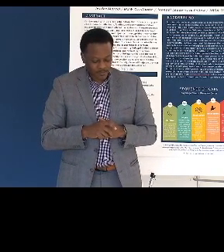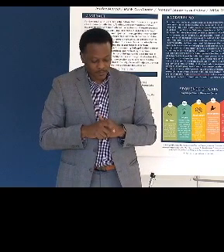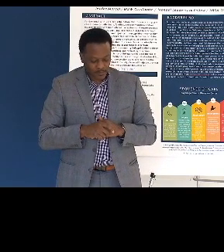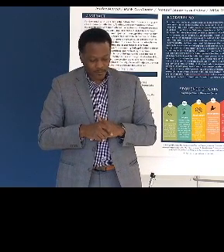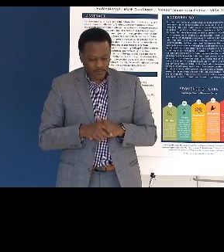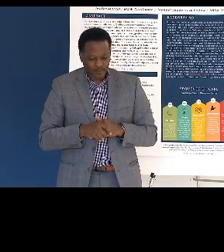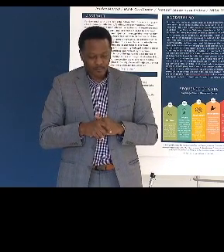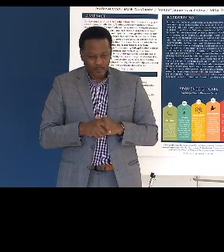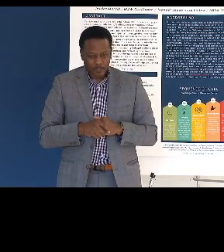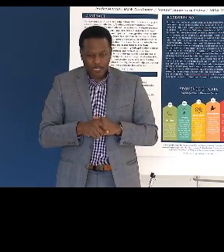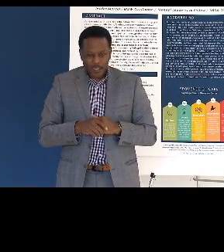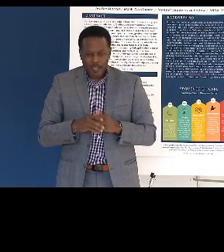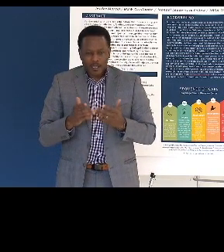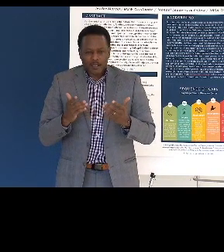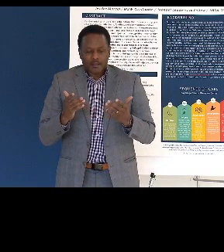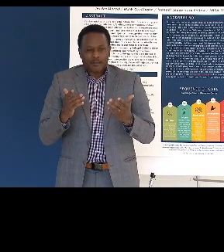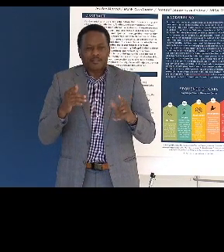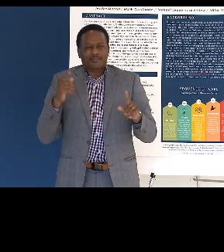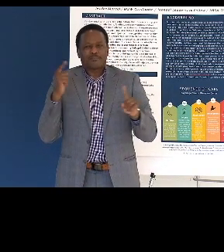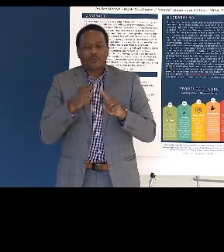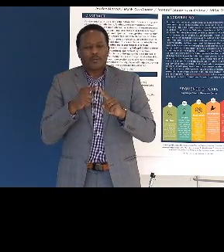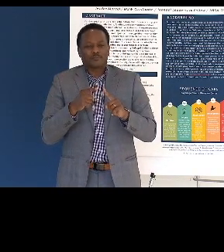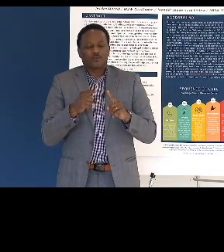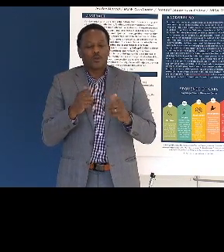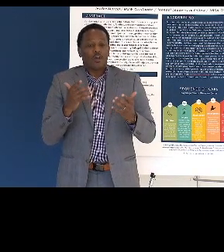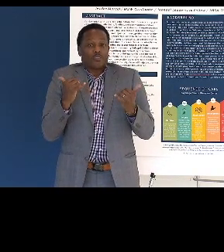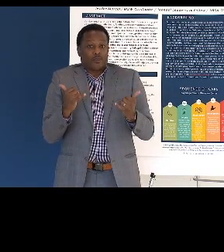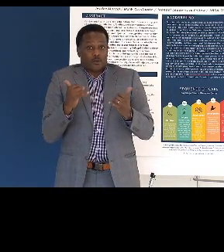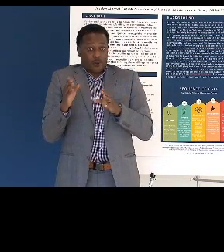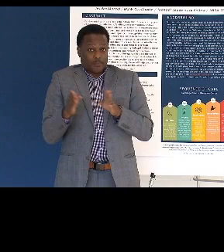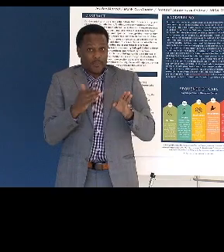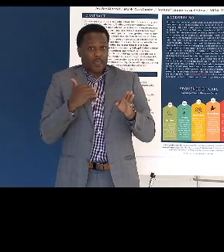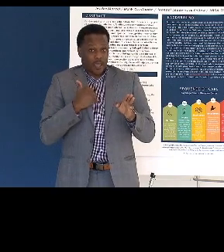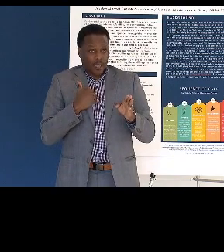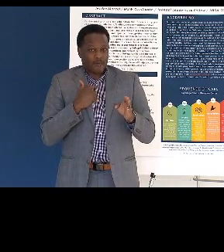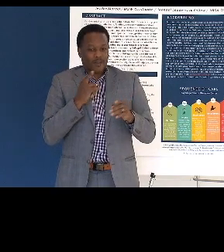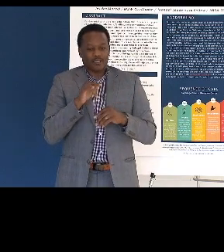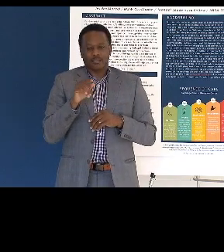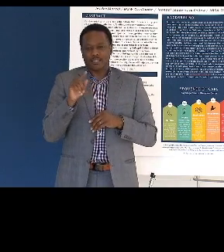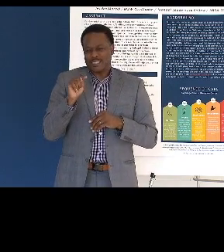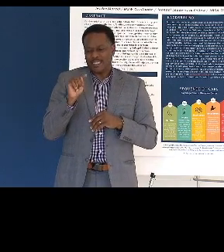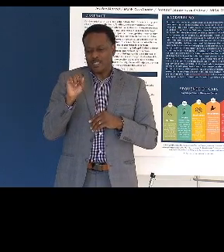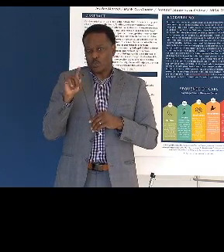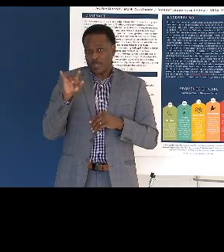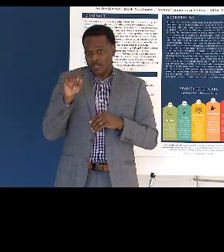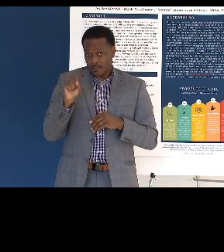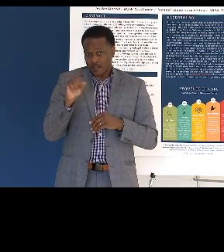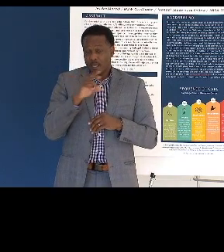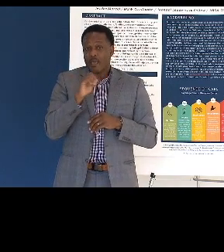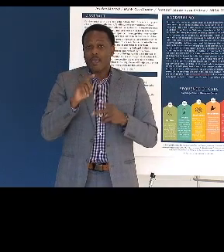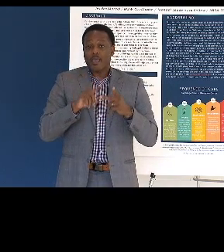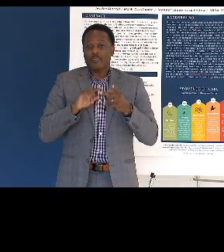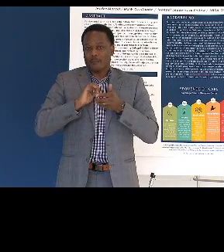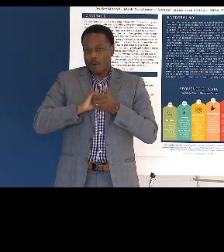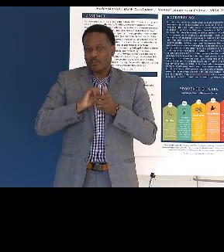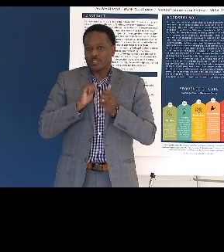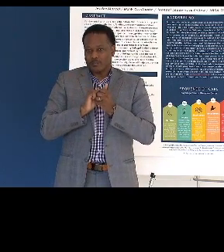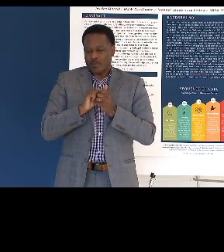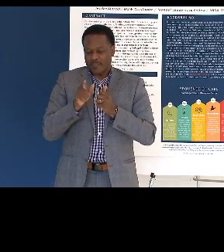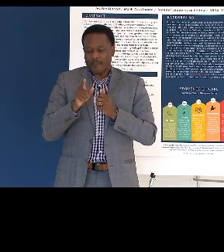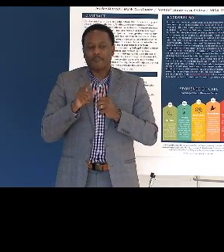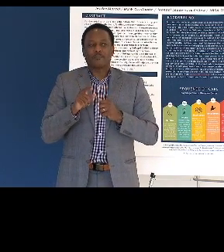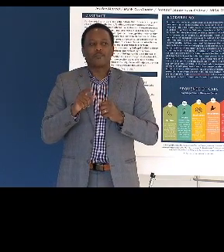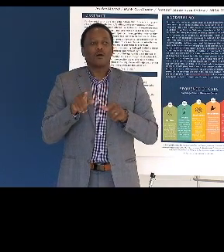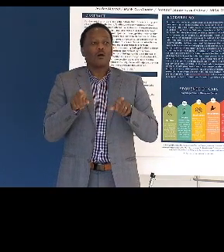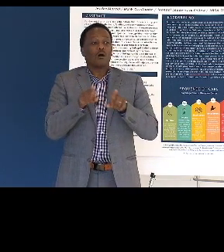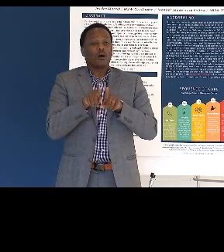So yeah, just what's the ongoing, so the current plan, like I said, that they do have the T-suites and they do have the partnership with them. And then just